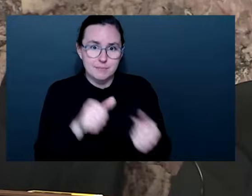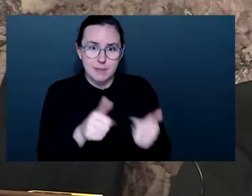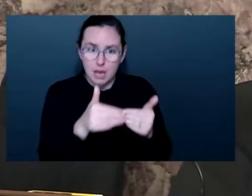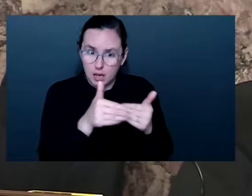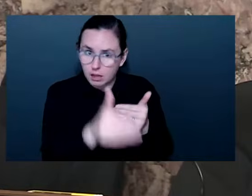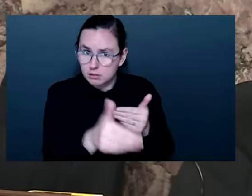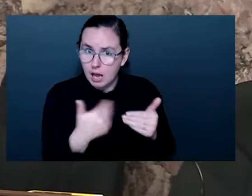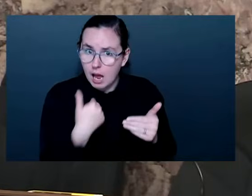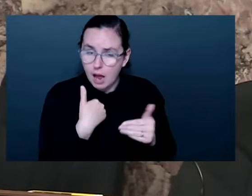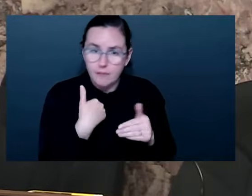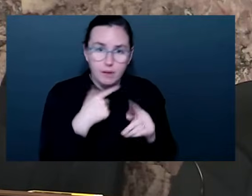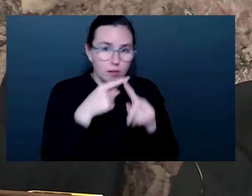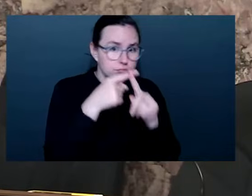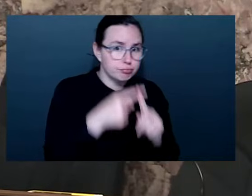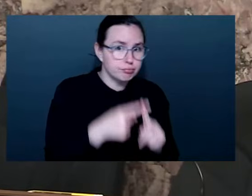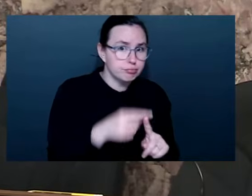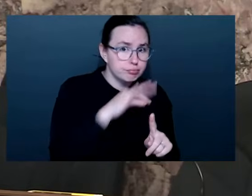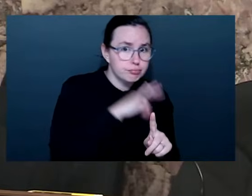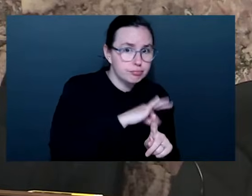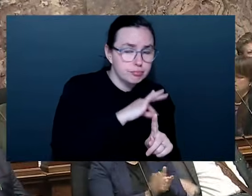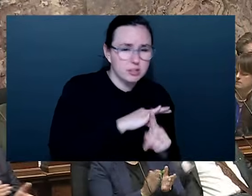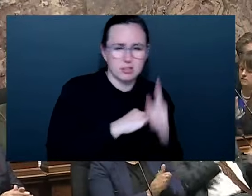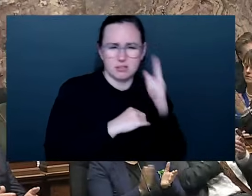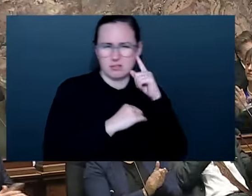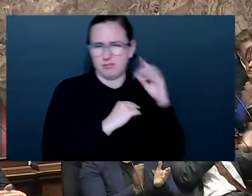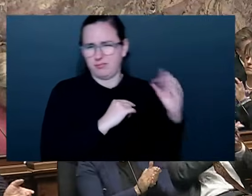work, and we would expect the other side to support us.